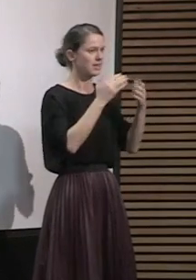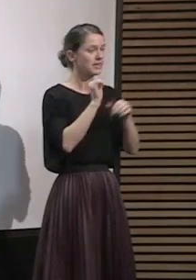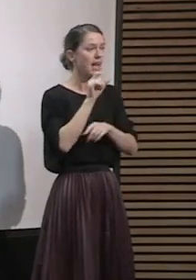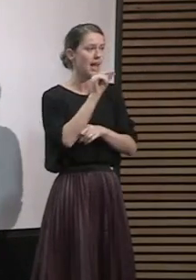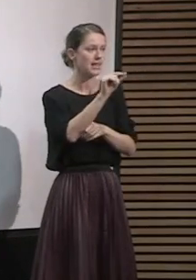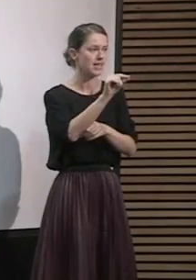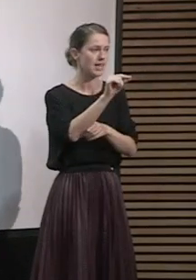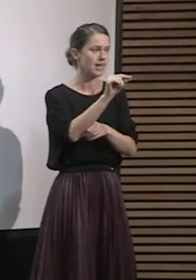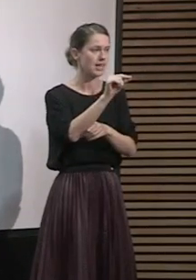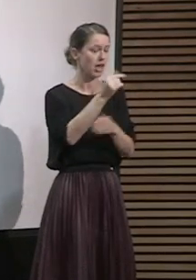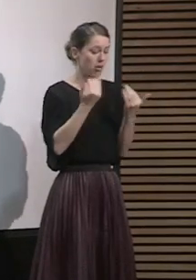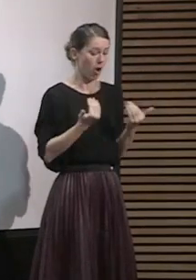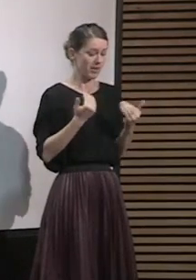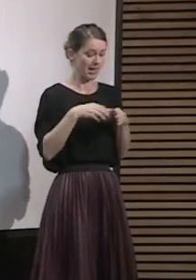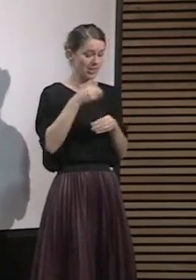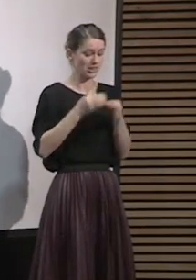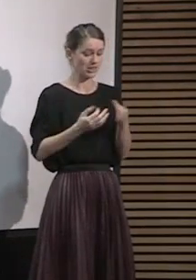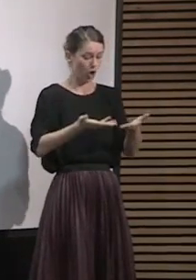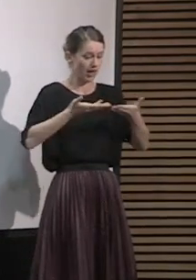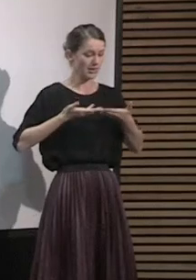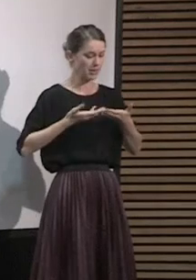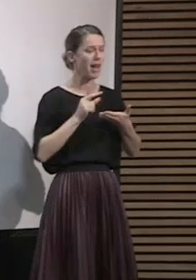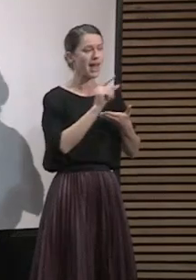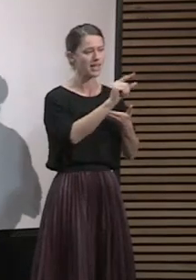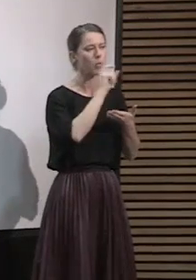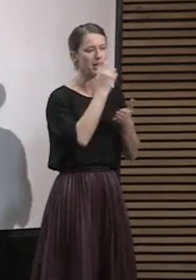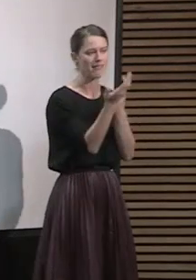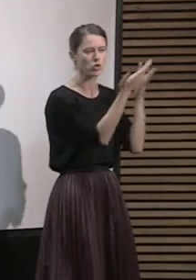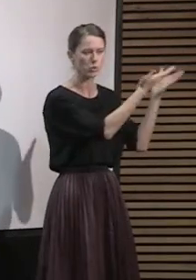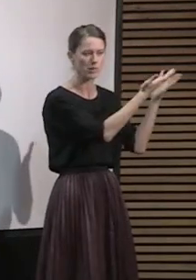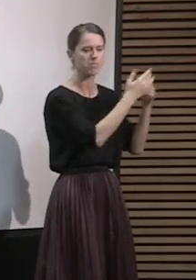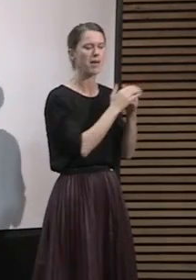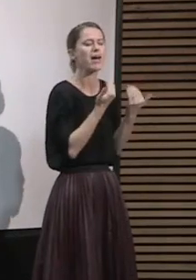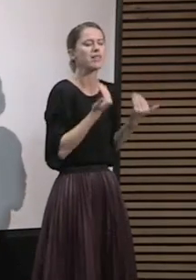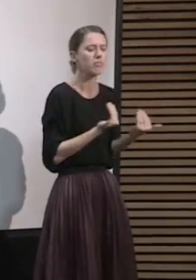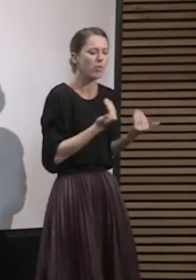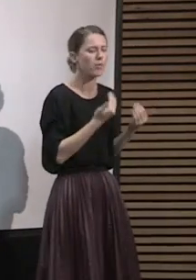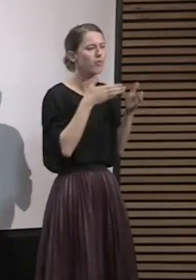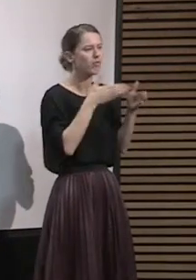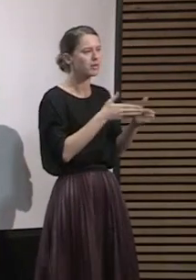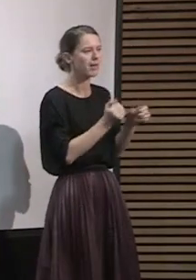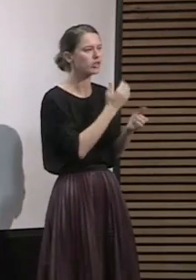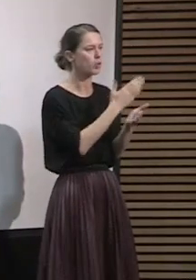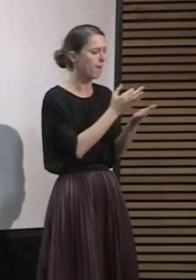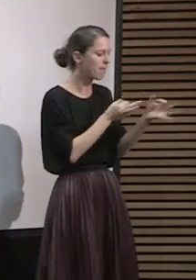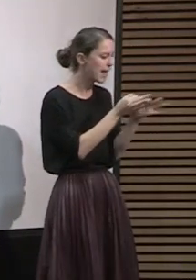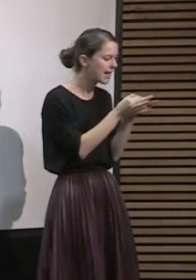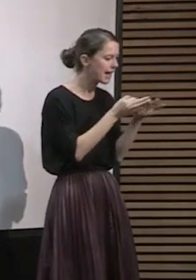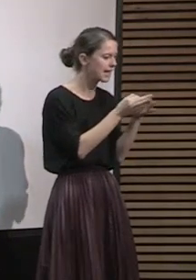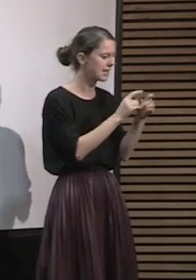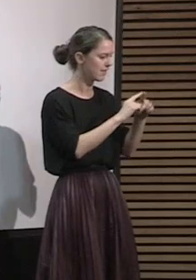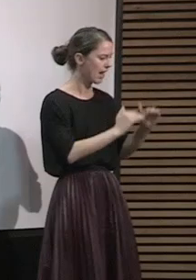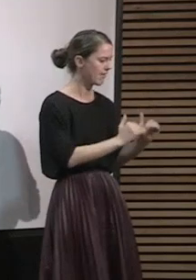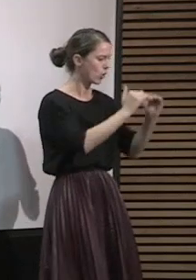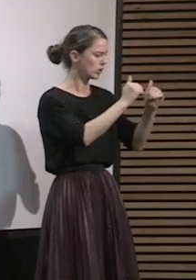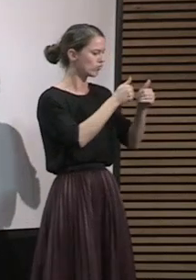track it would fall to the Electoral Commission. At the moment, my focus was simply on making sure that our resurgence plan was in place, that we're doing everything that we